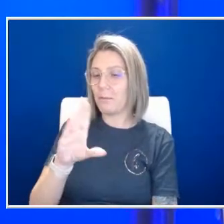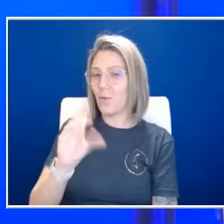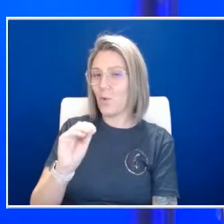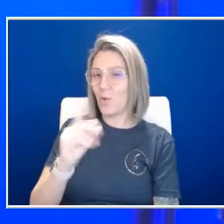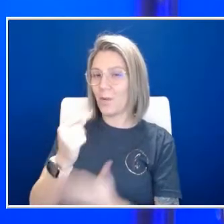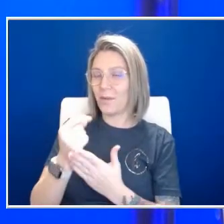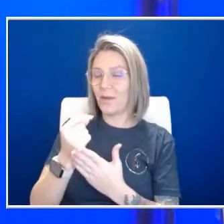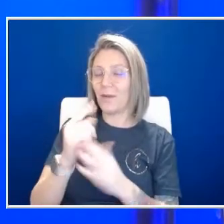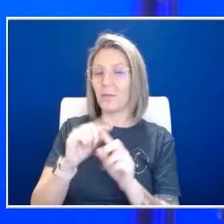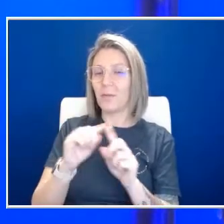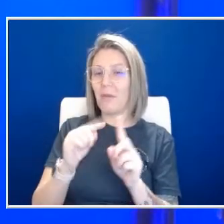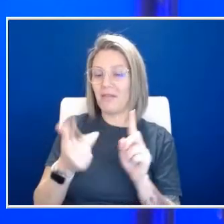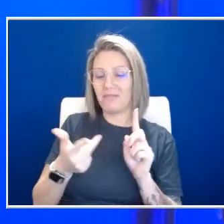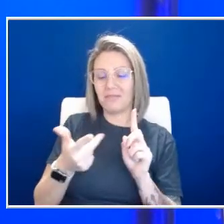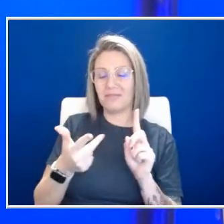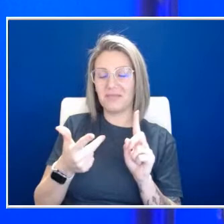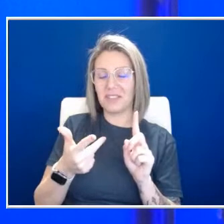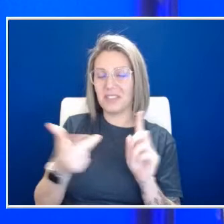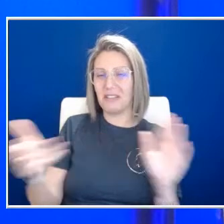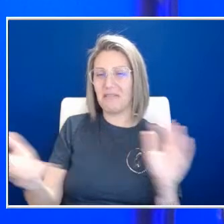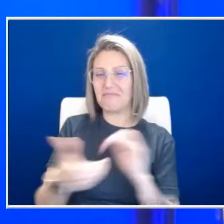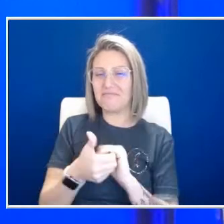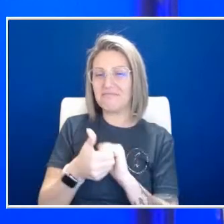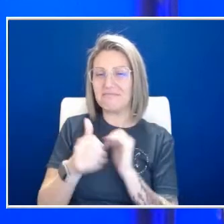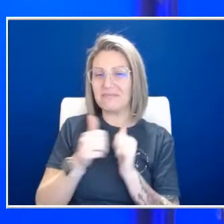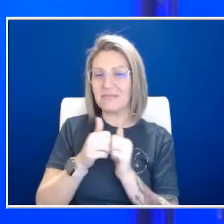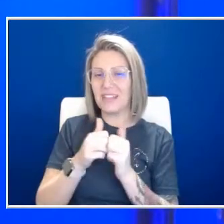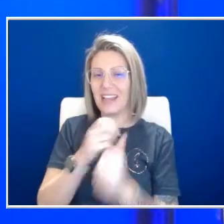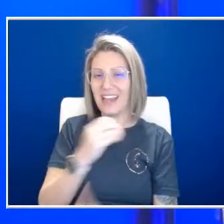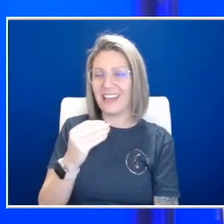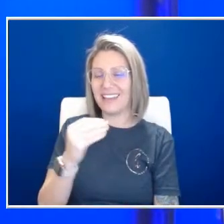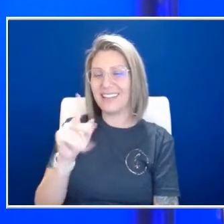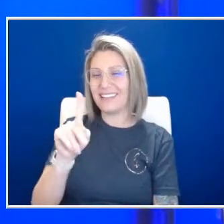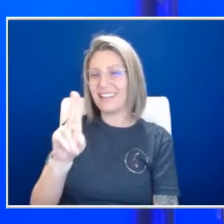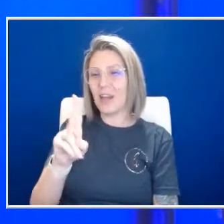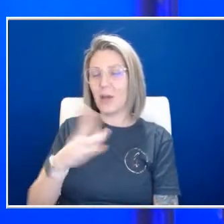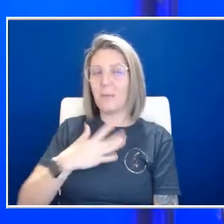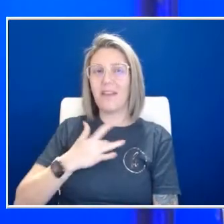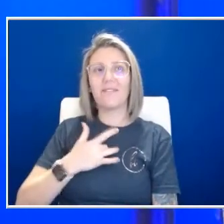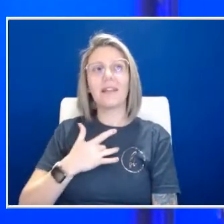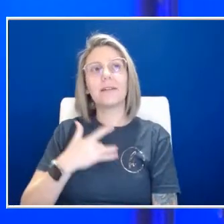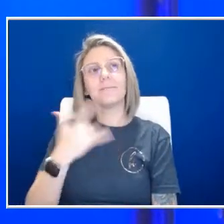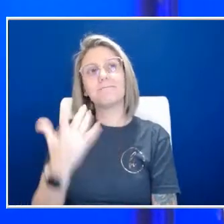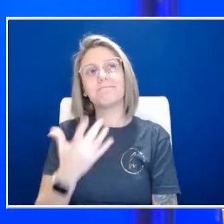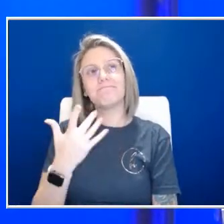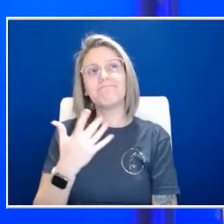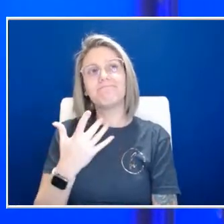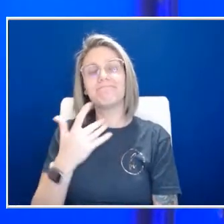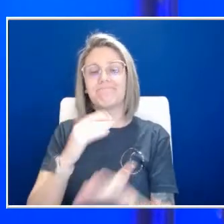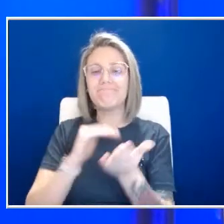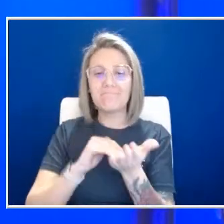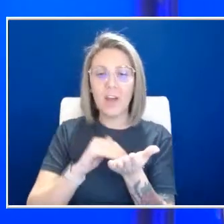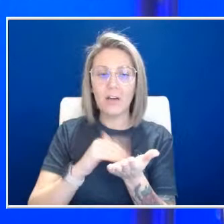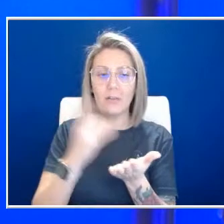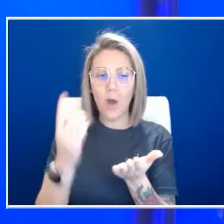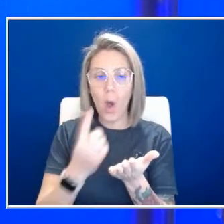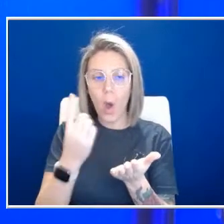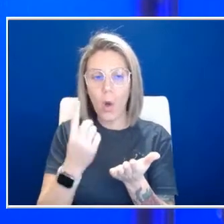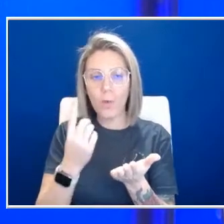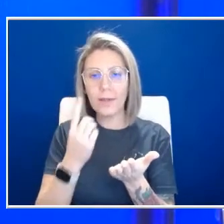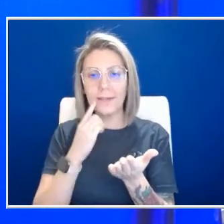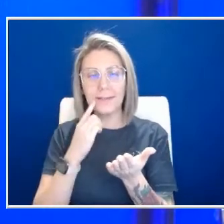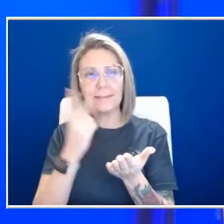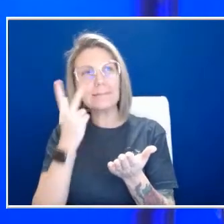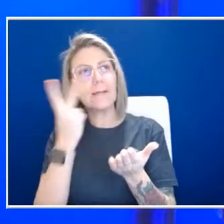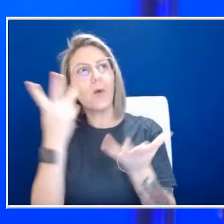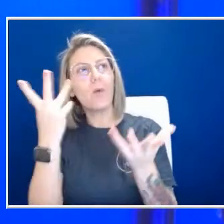together, and the way I think the KU, my sense is the physicians are always looking at what's out there and what's